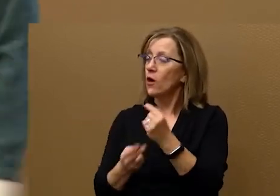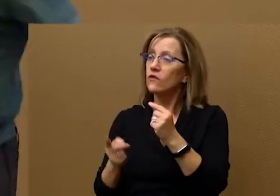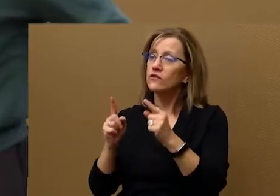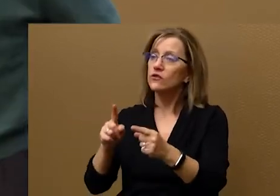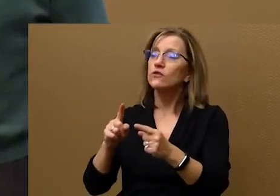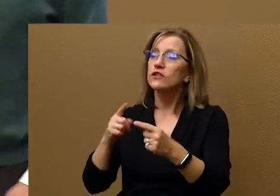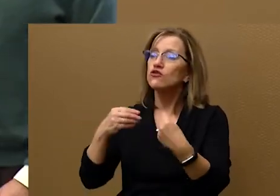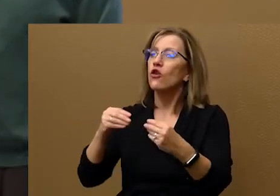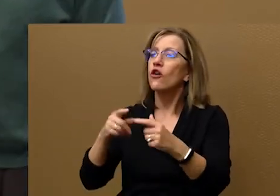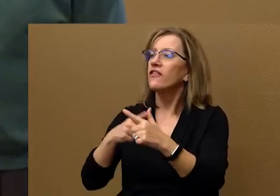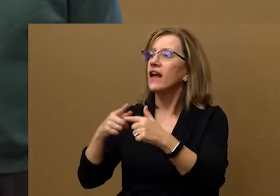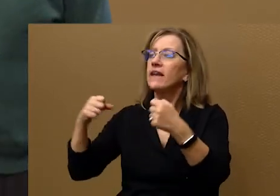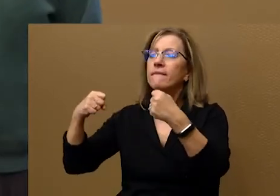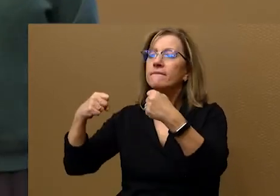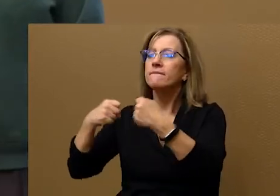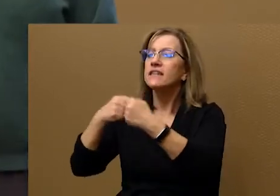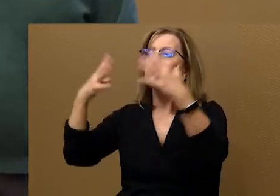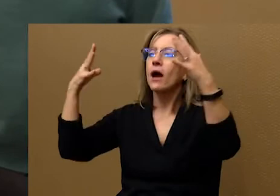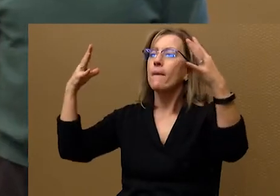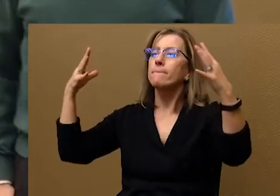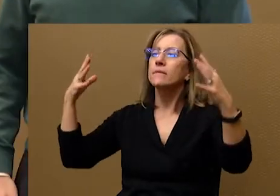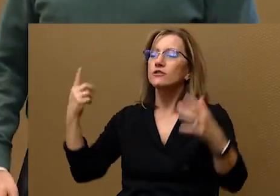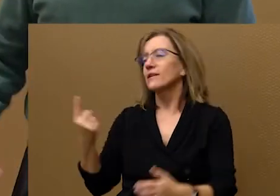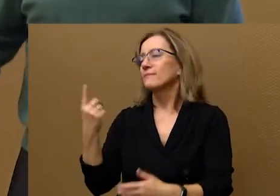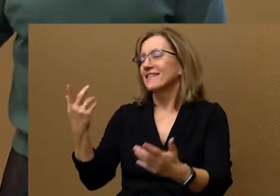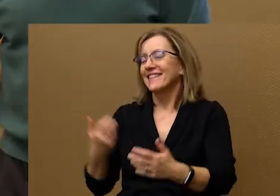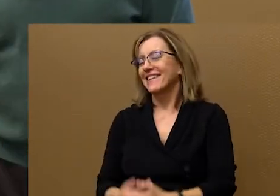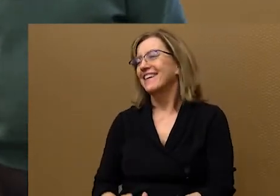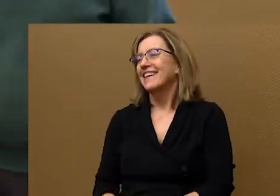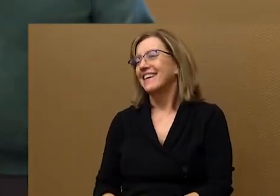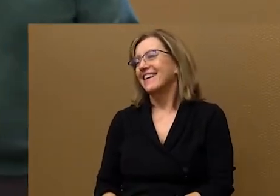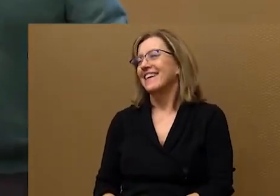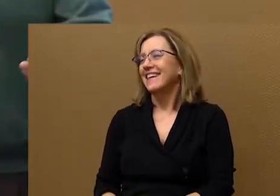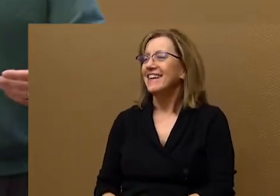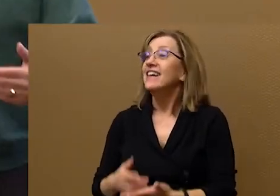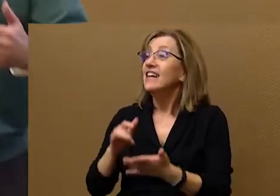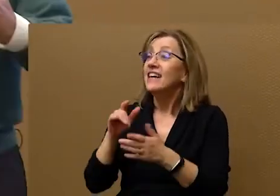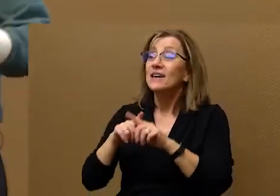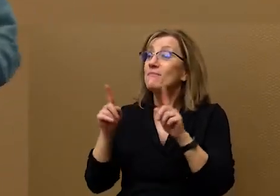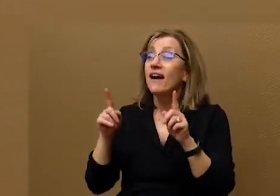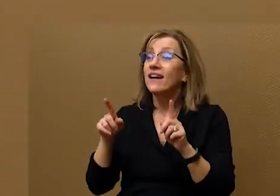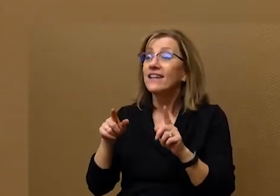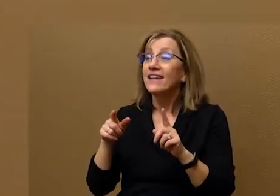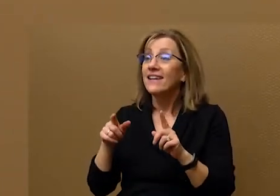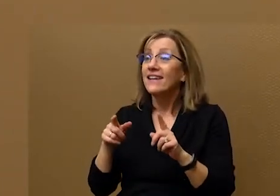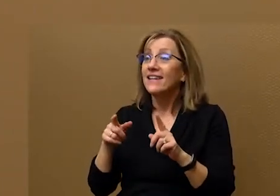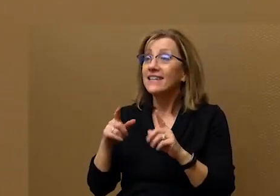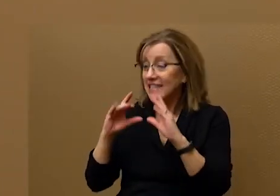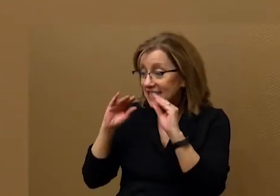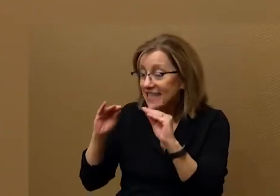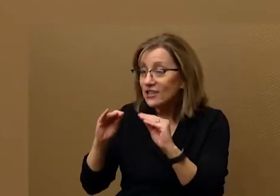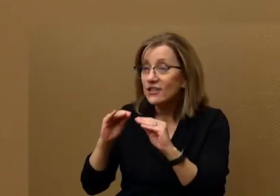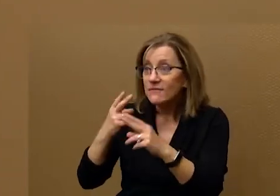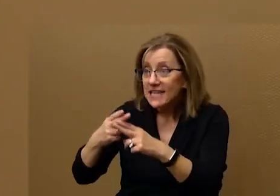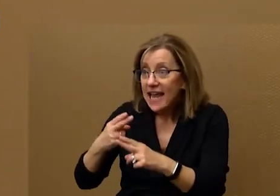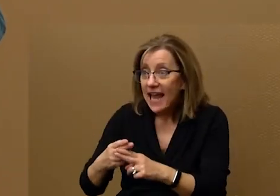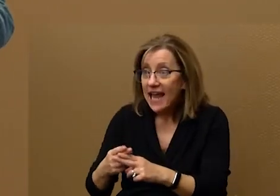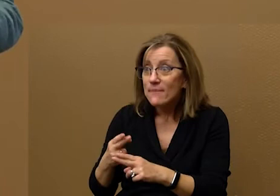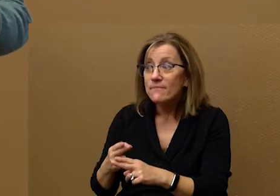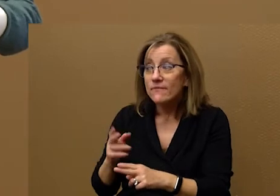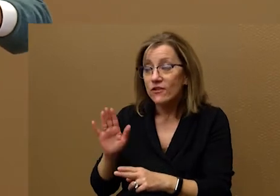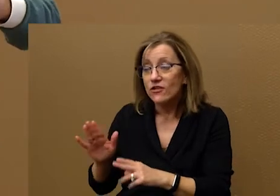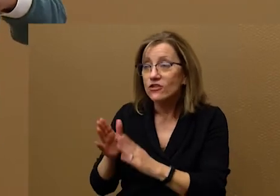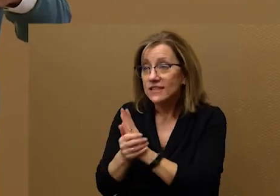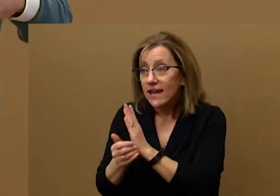bump or something like that. That's collaborative problem solving and teaching. But beyond that, teaching the names for the skills. Now, in order to